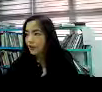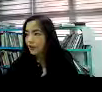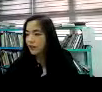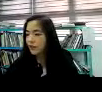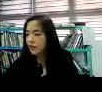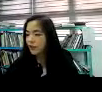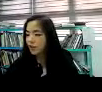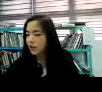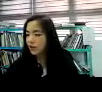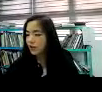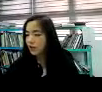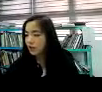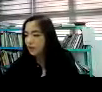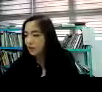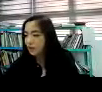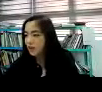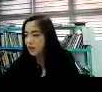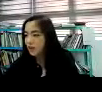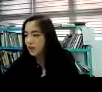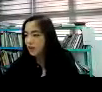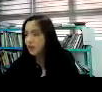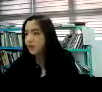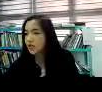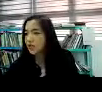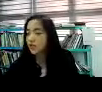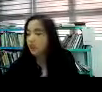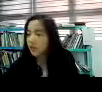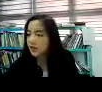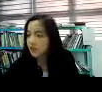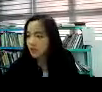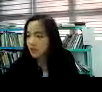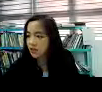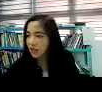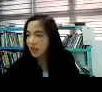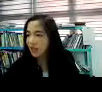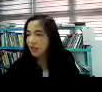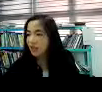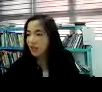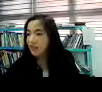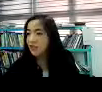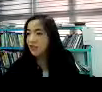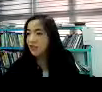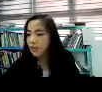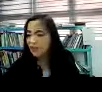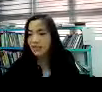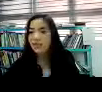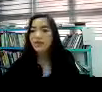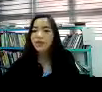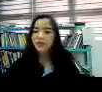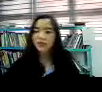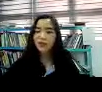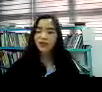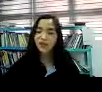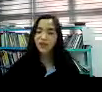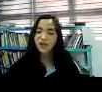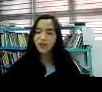Yung iba lang po dito, there are materials po dito sa ejournals.ph na hindi siya open access. Ibig pong